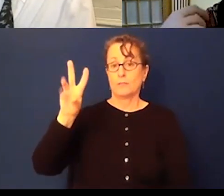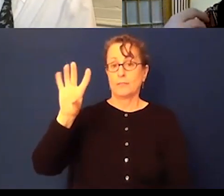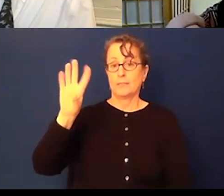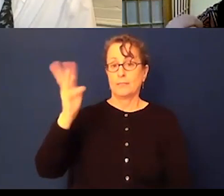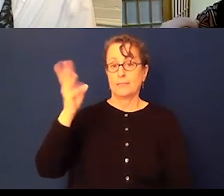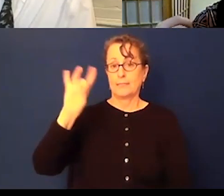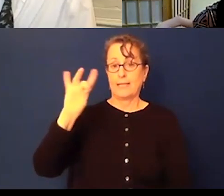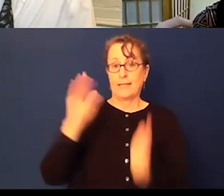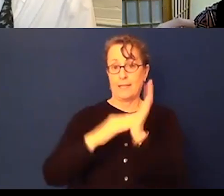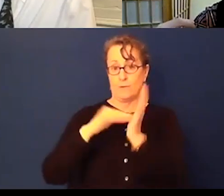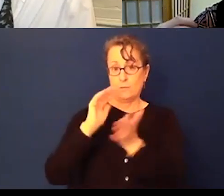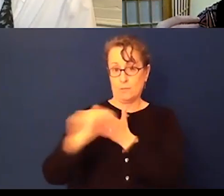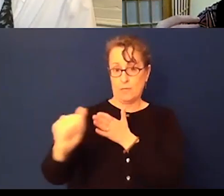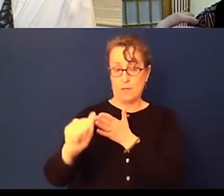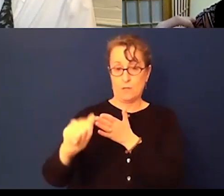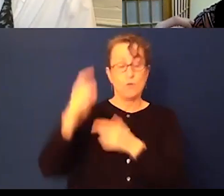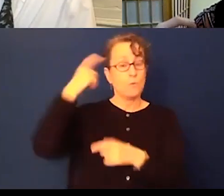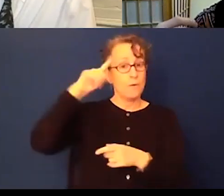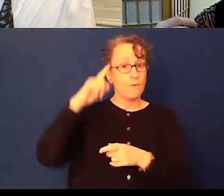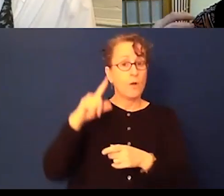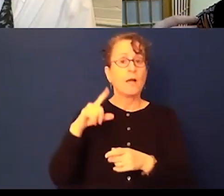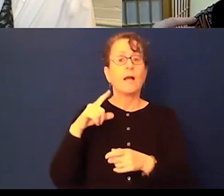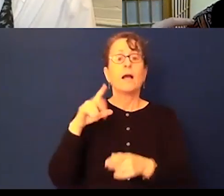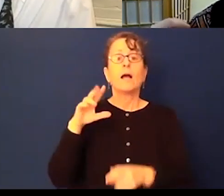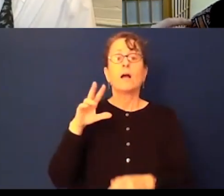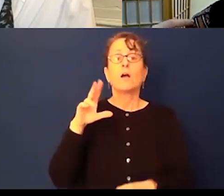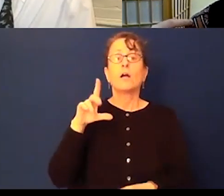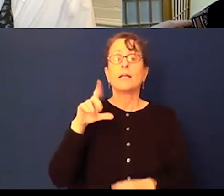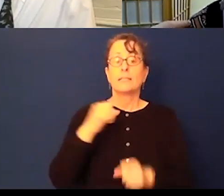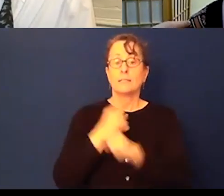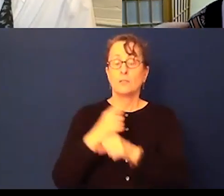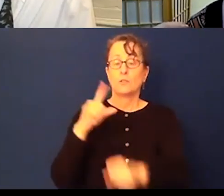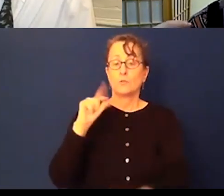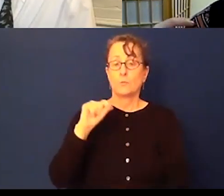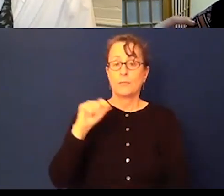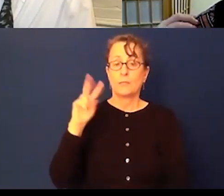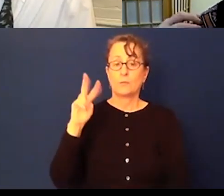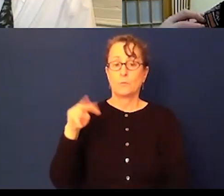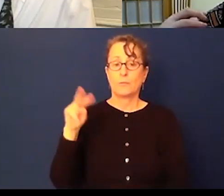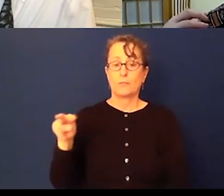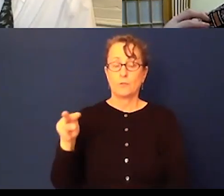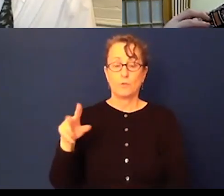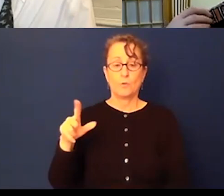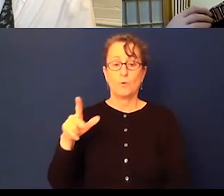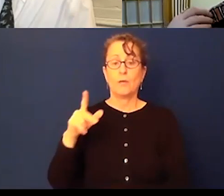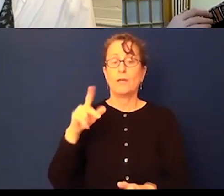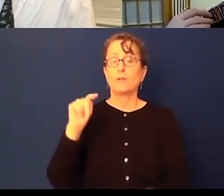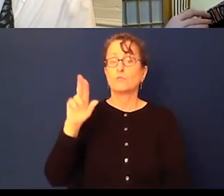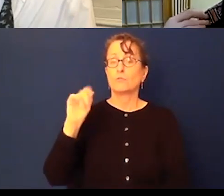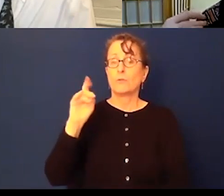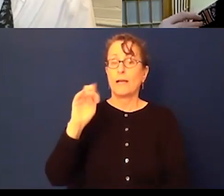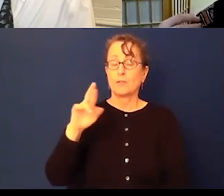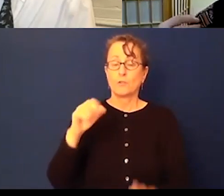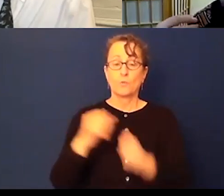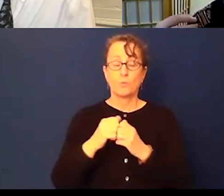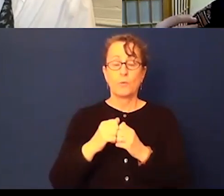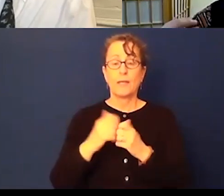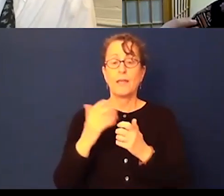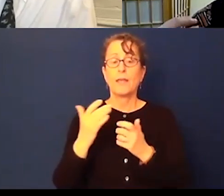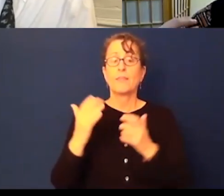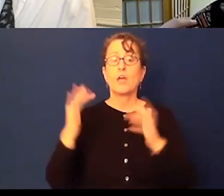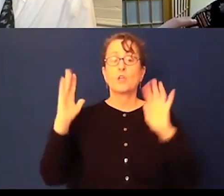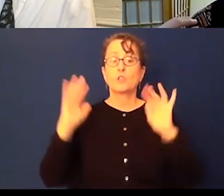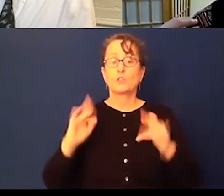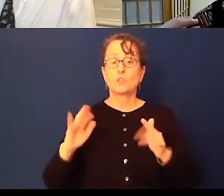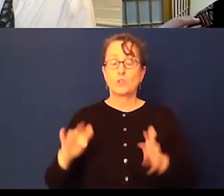$168,000 for a 2022 trackless MT7 sidewalk tractor with a snowblower, power folding V plow sander,